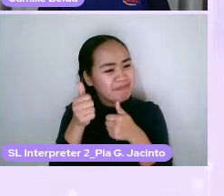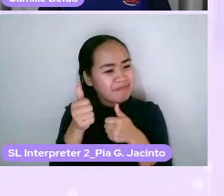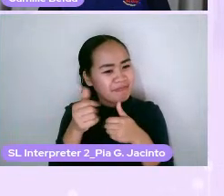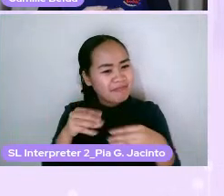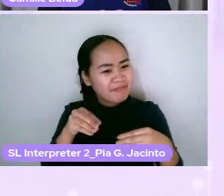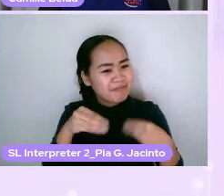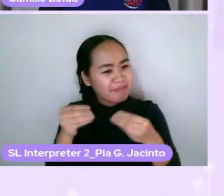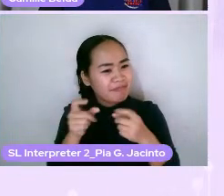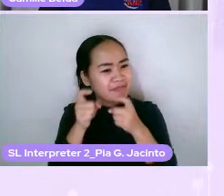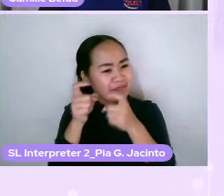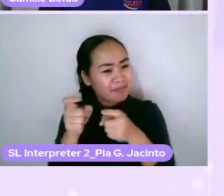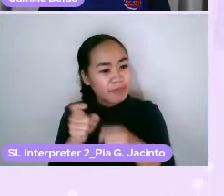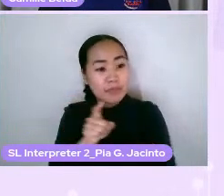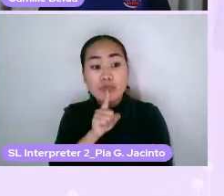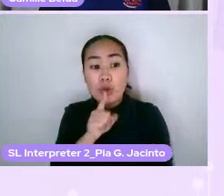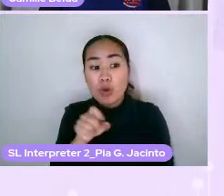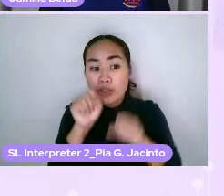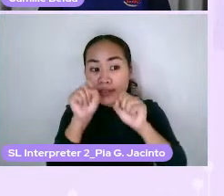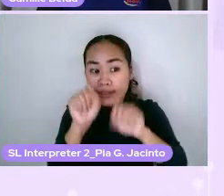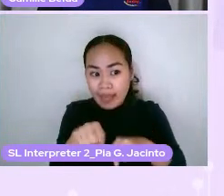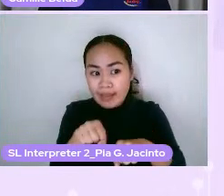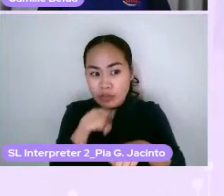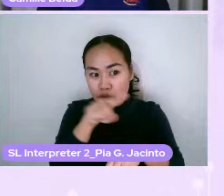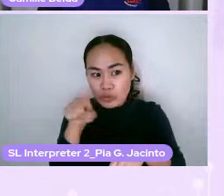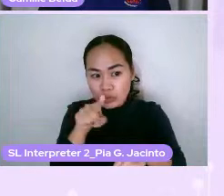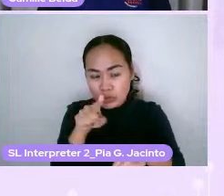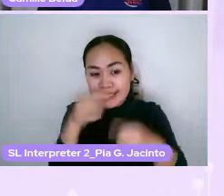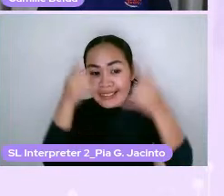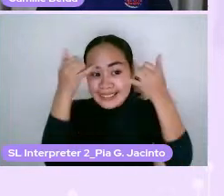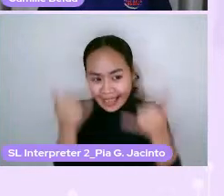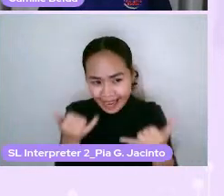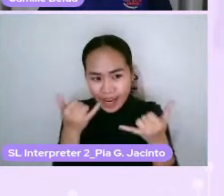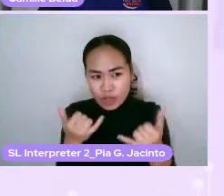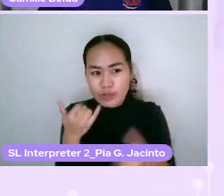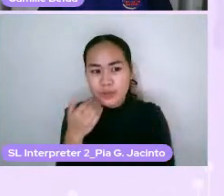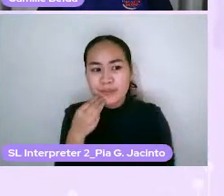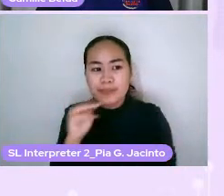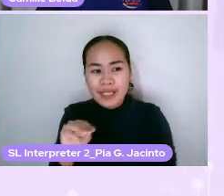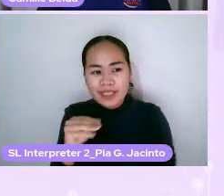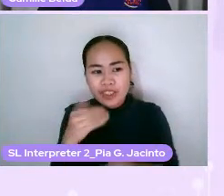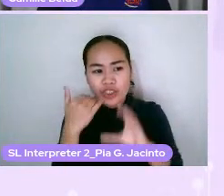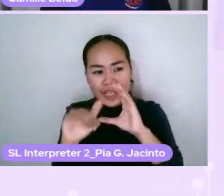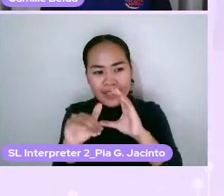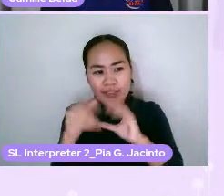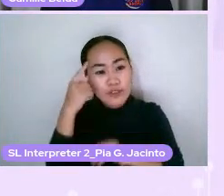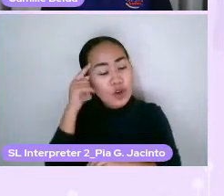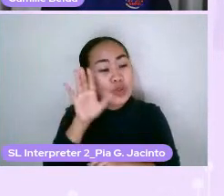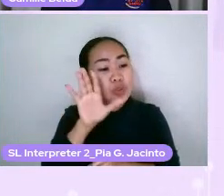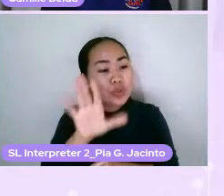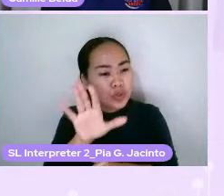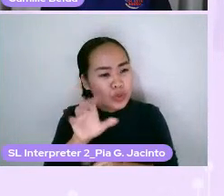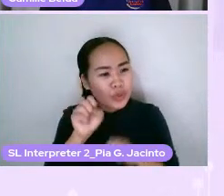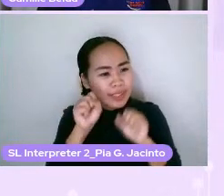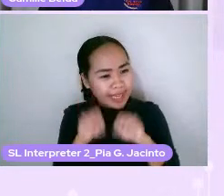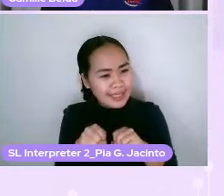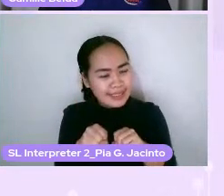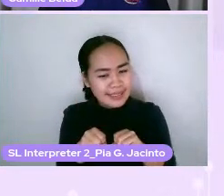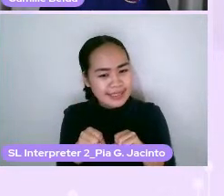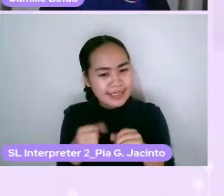po na makakapag-message kayo ngayong araw para agad din po naming ma-log ang inyong